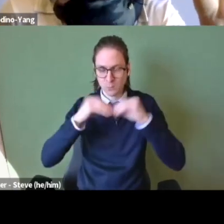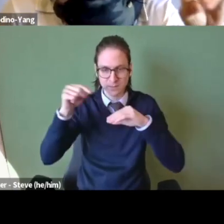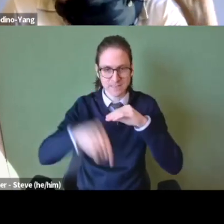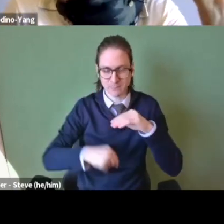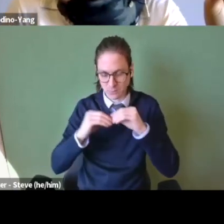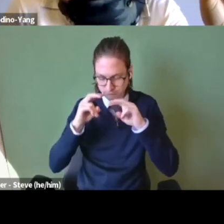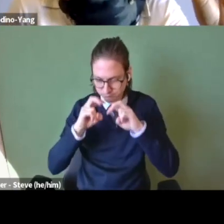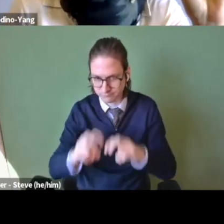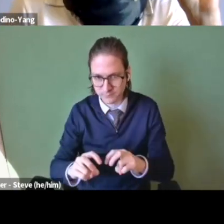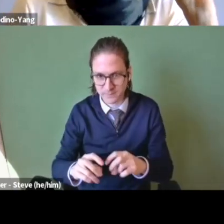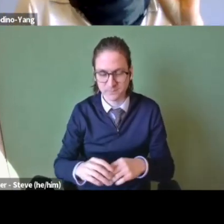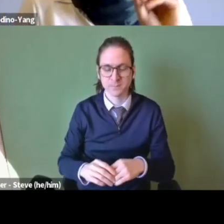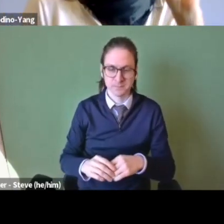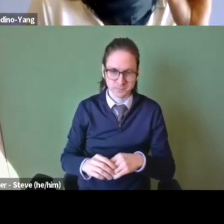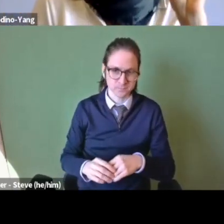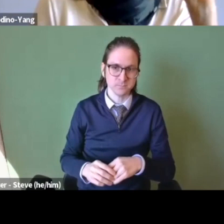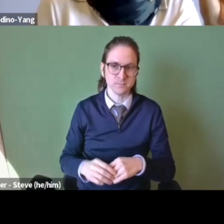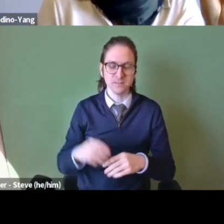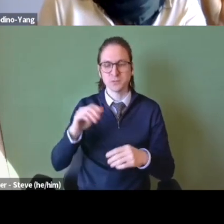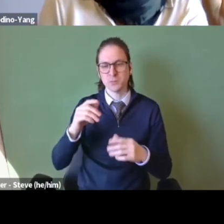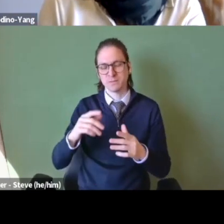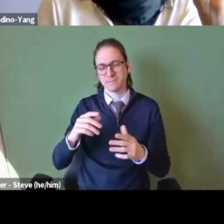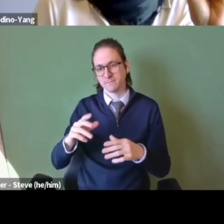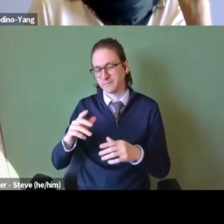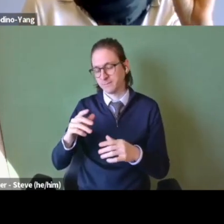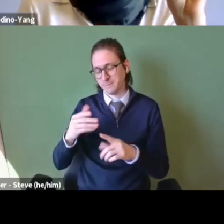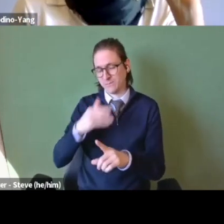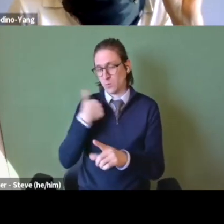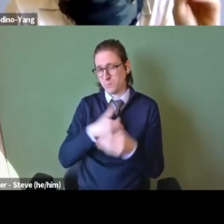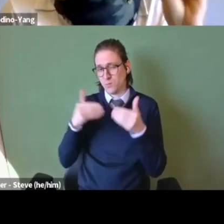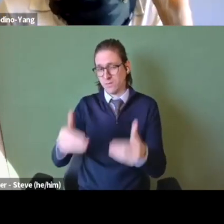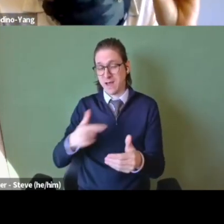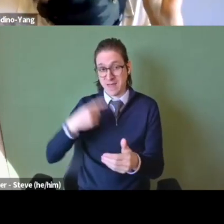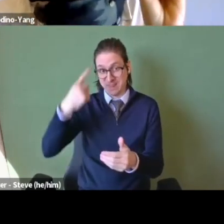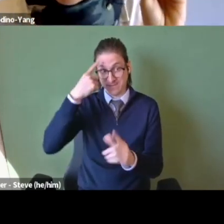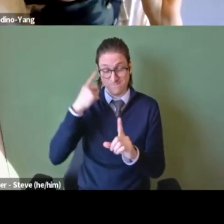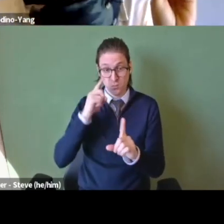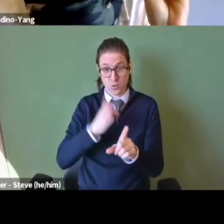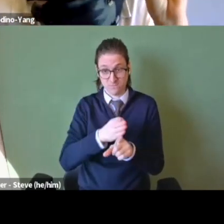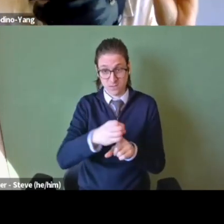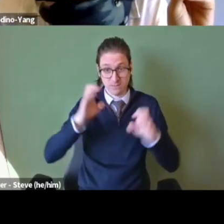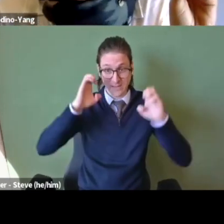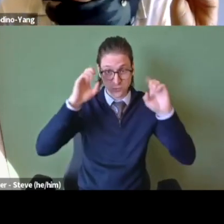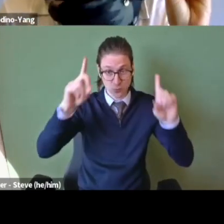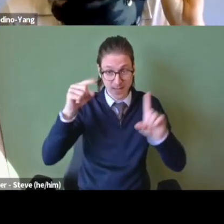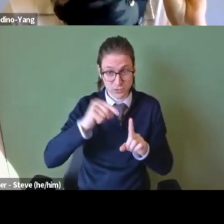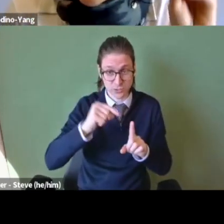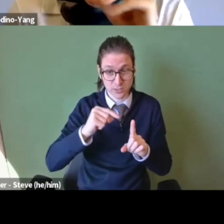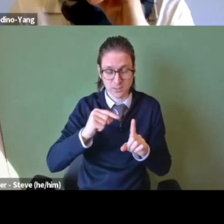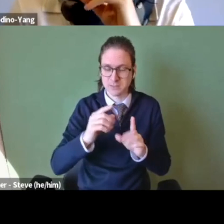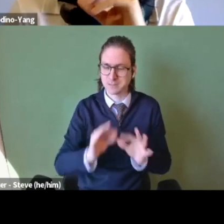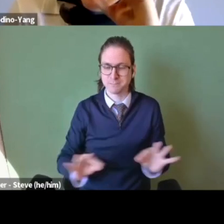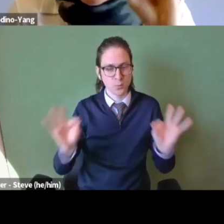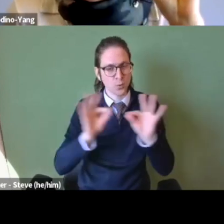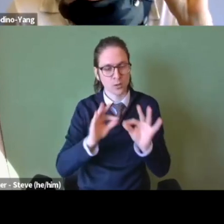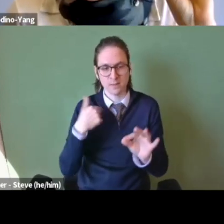here before we go on, I think what this means is that we really need to pay close attention to the